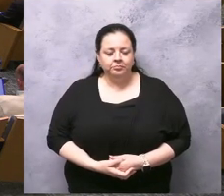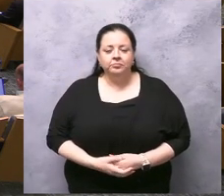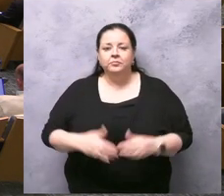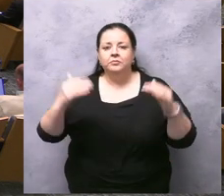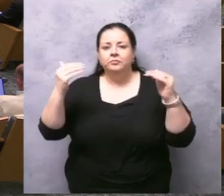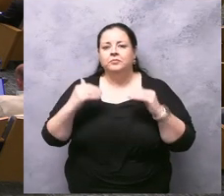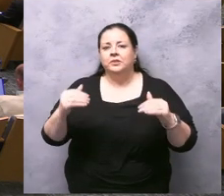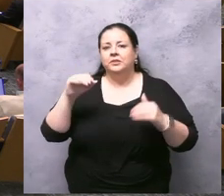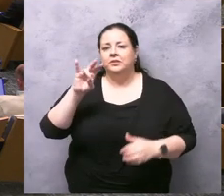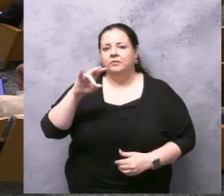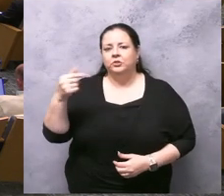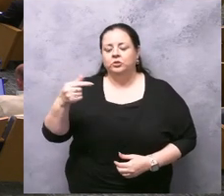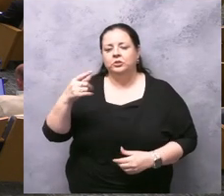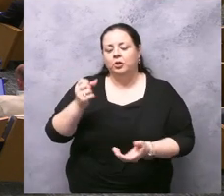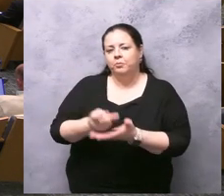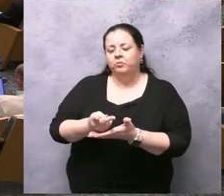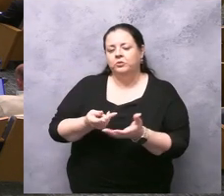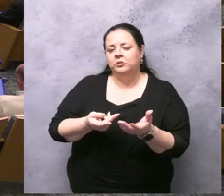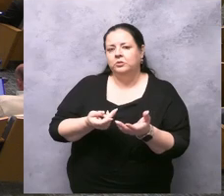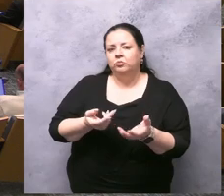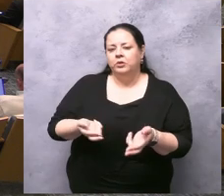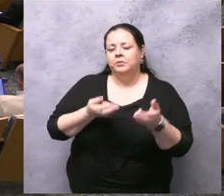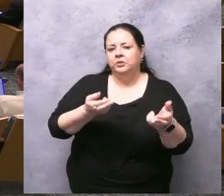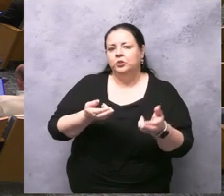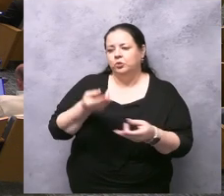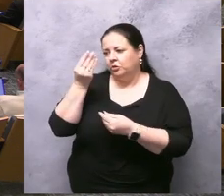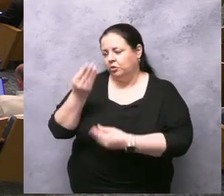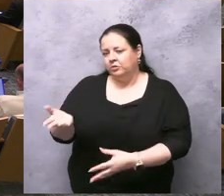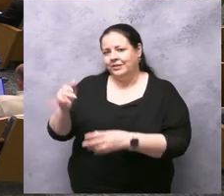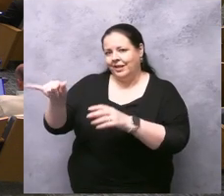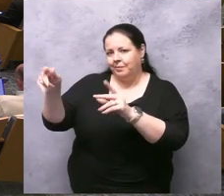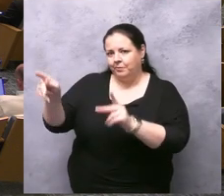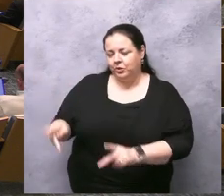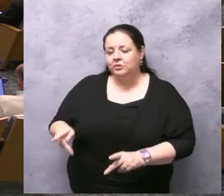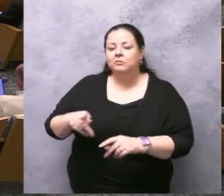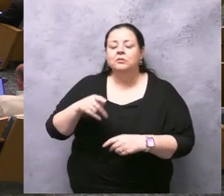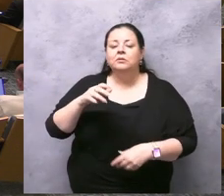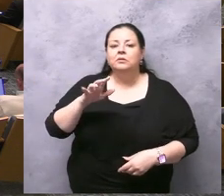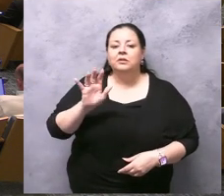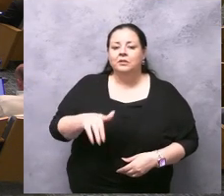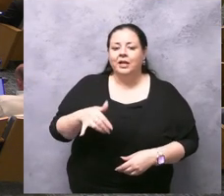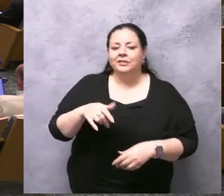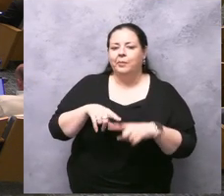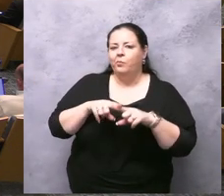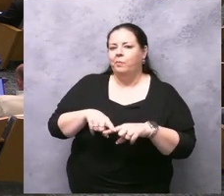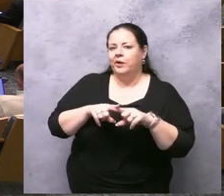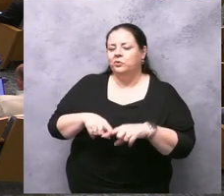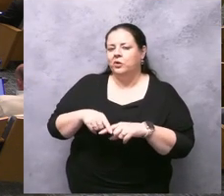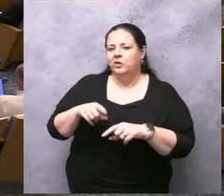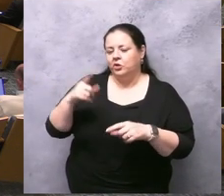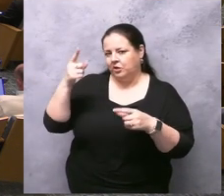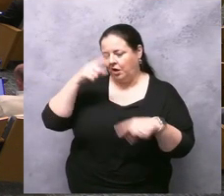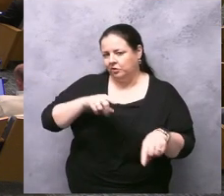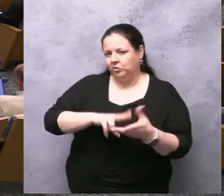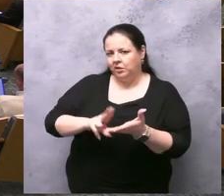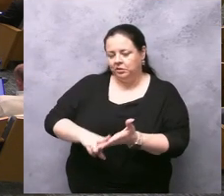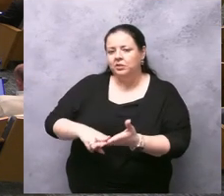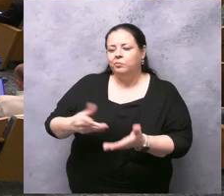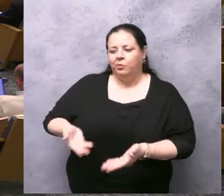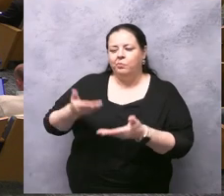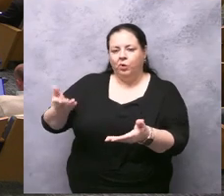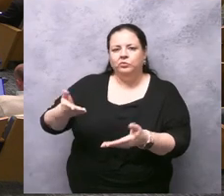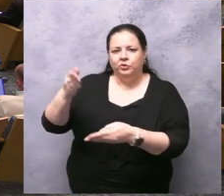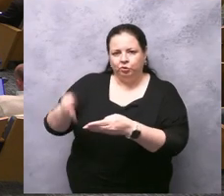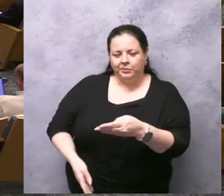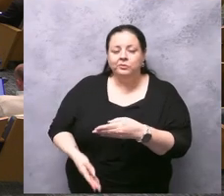7G, the board consider approving the superintendent's recommendation to give notice to the individual listed here. Employment of the district is under probationary contract is proposed for termination and authorize